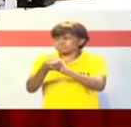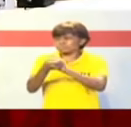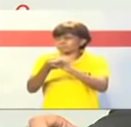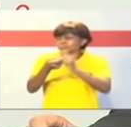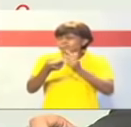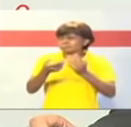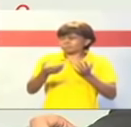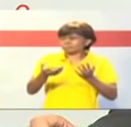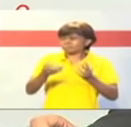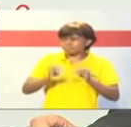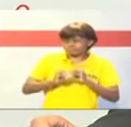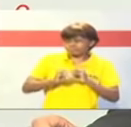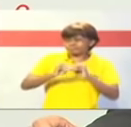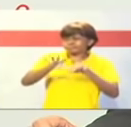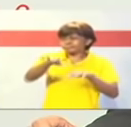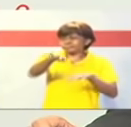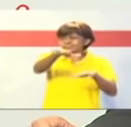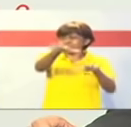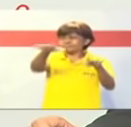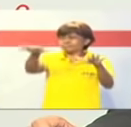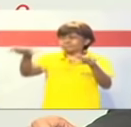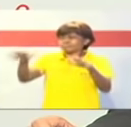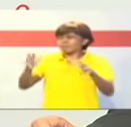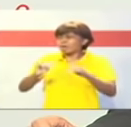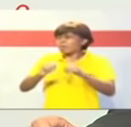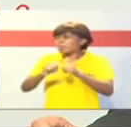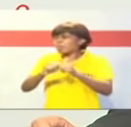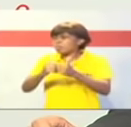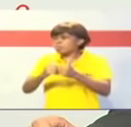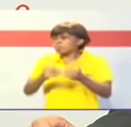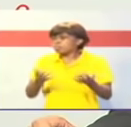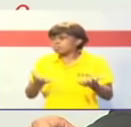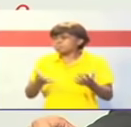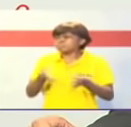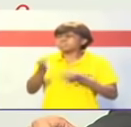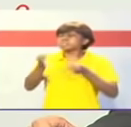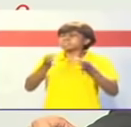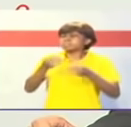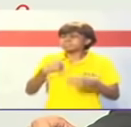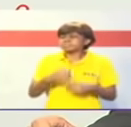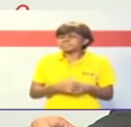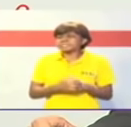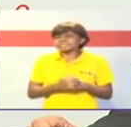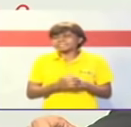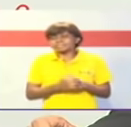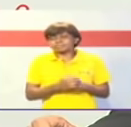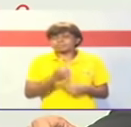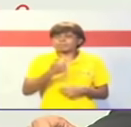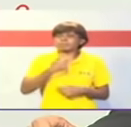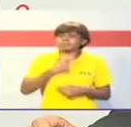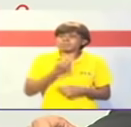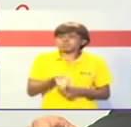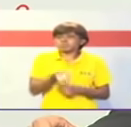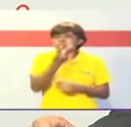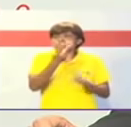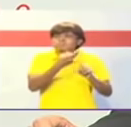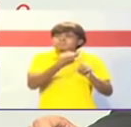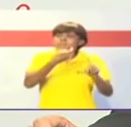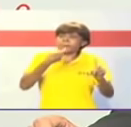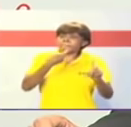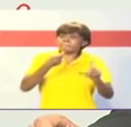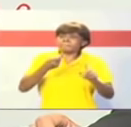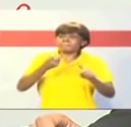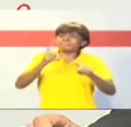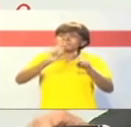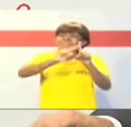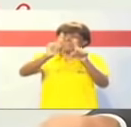So just in terms of the breakdown that we would have gotten, we have 2 cases from St. George Central, 2 from St. George East, 3 from